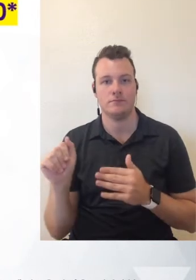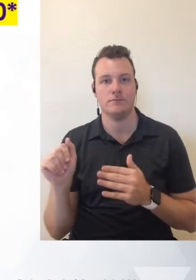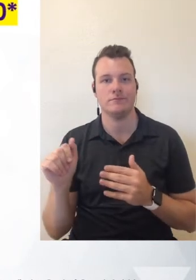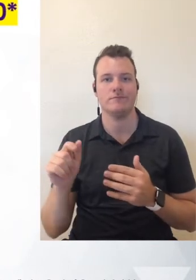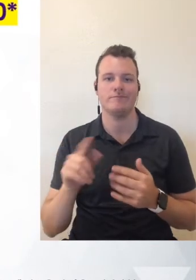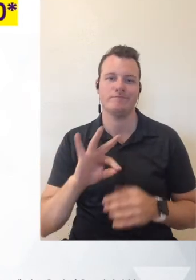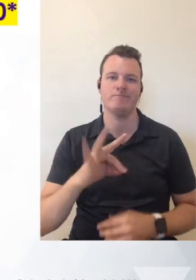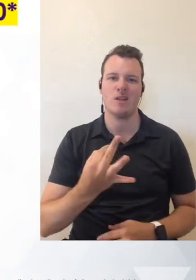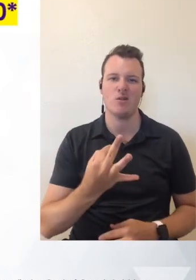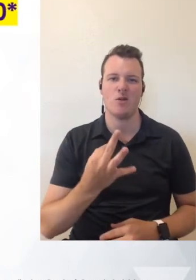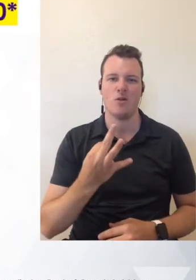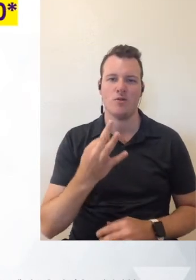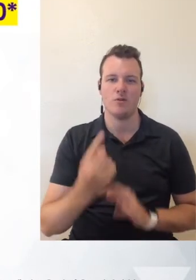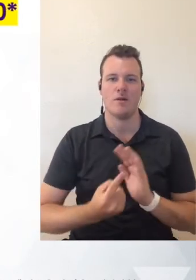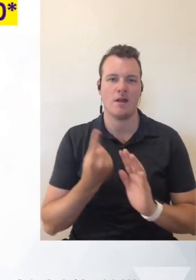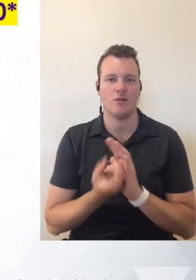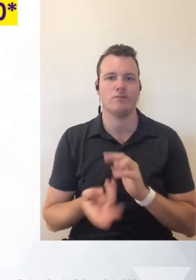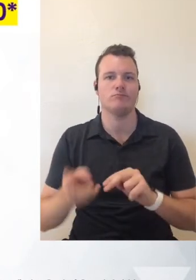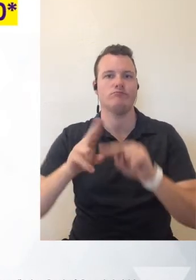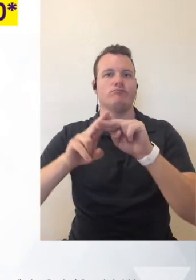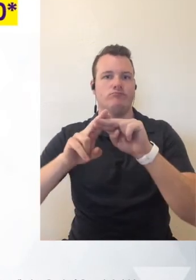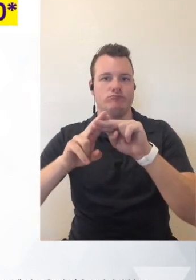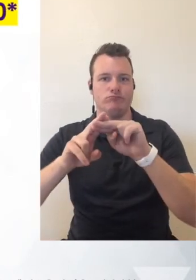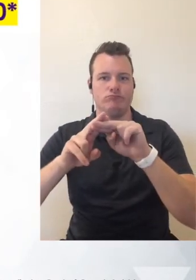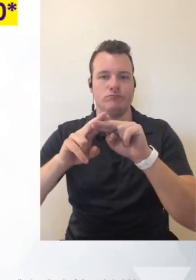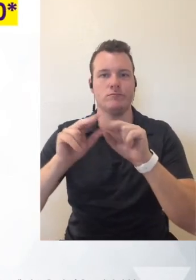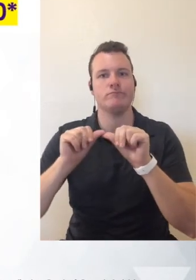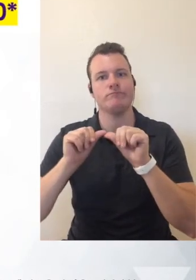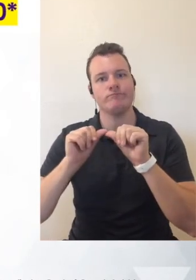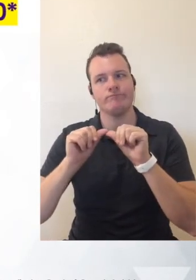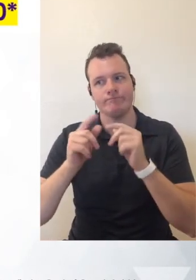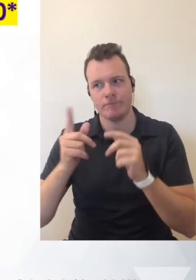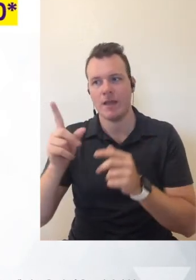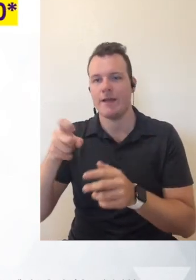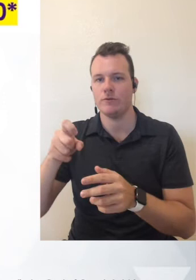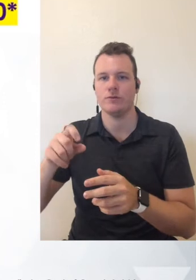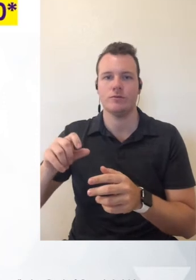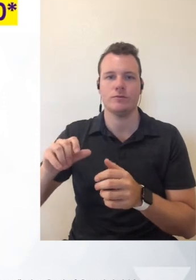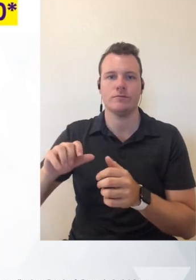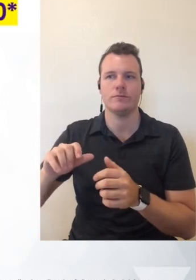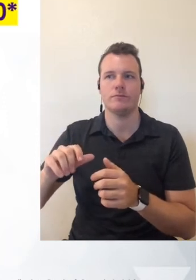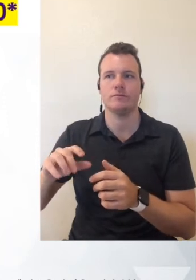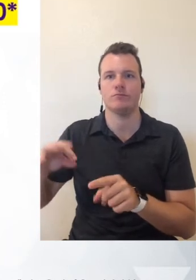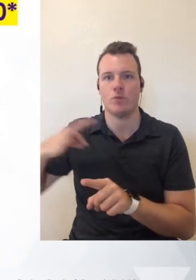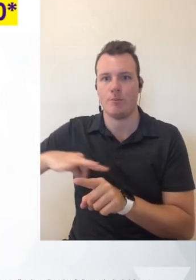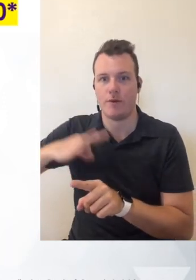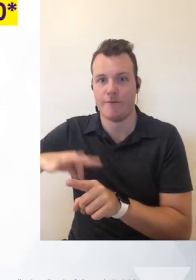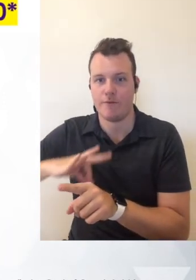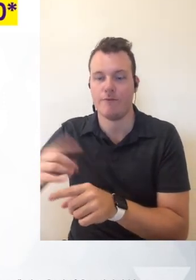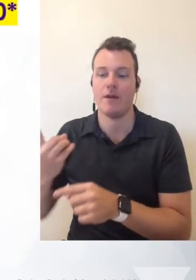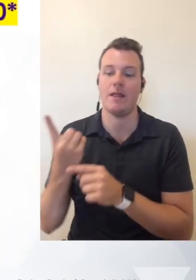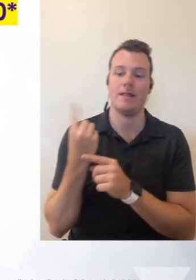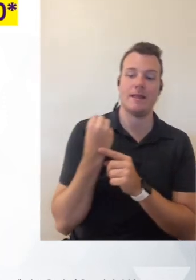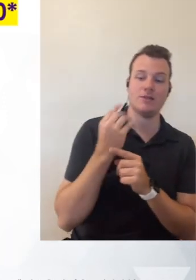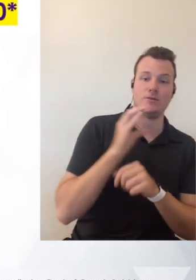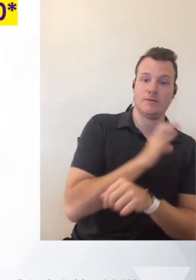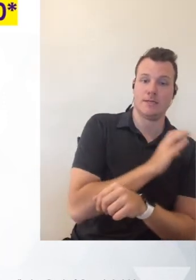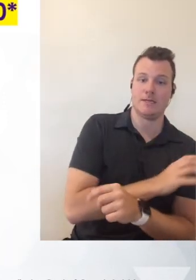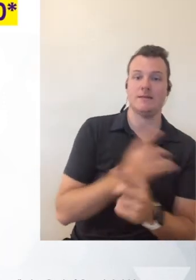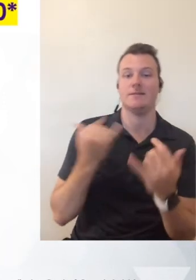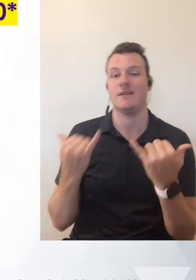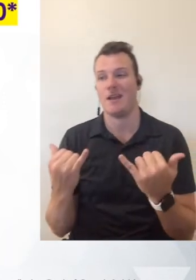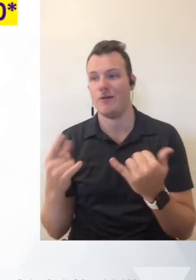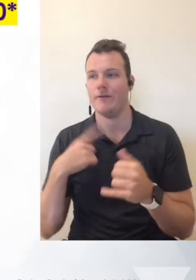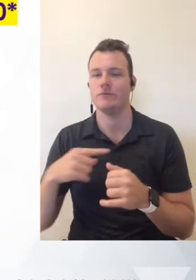So it's a $9 an hour difference that I now need to make up between last year's clinic and this year's clinic.